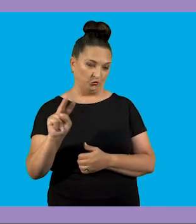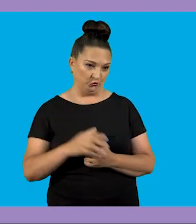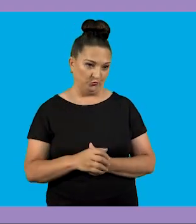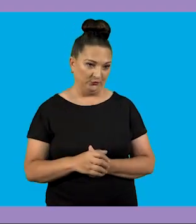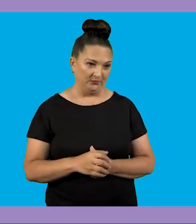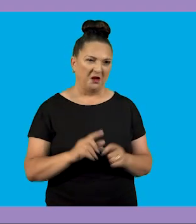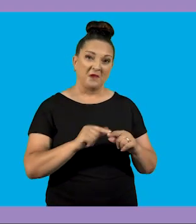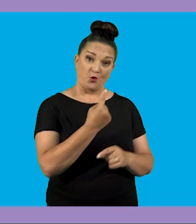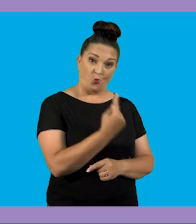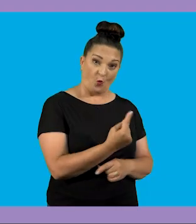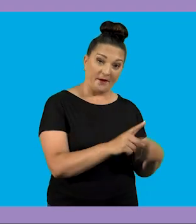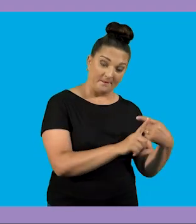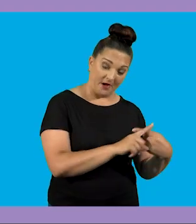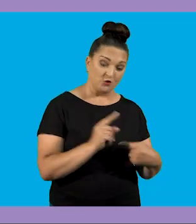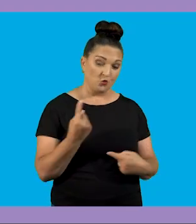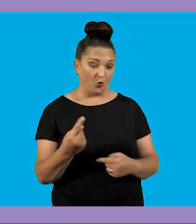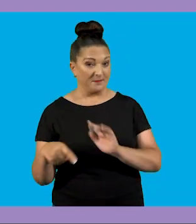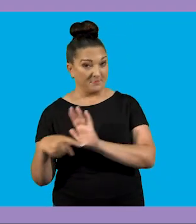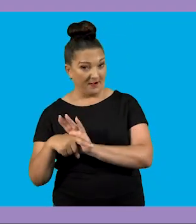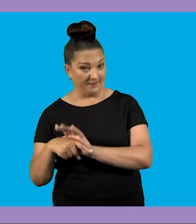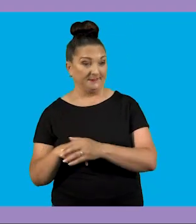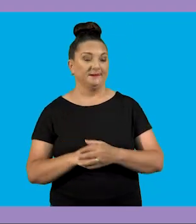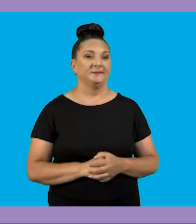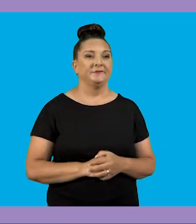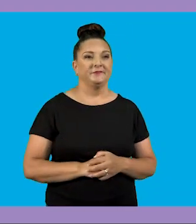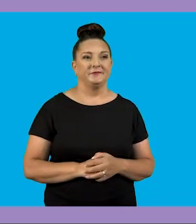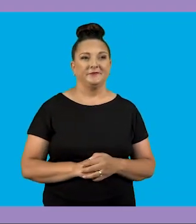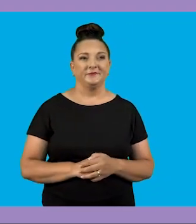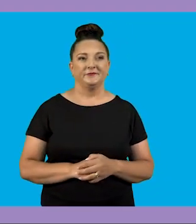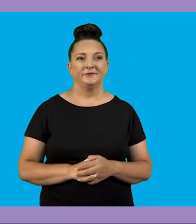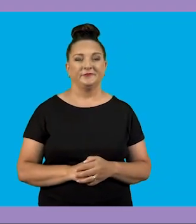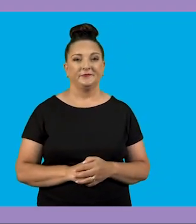One bracket is an addition and another bracket is a subtraction.